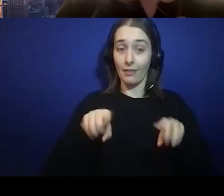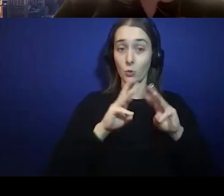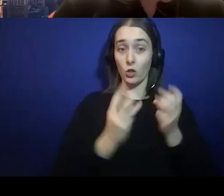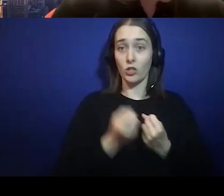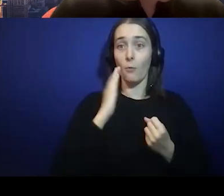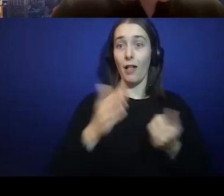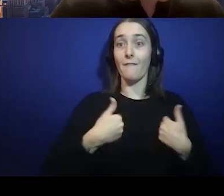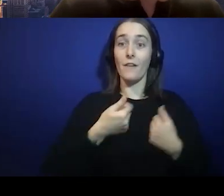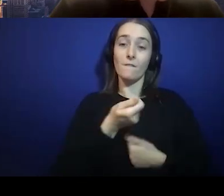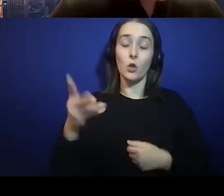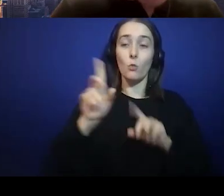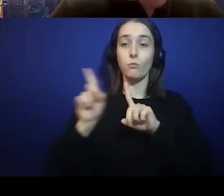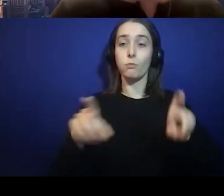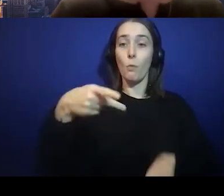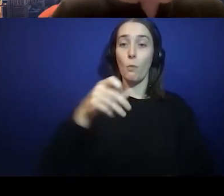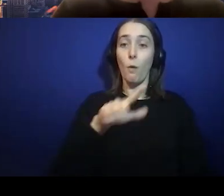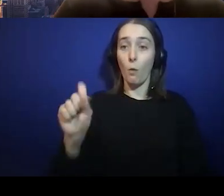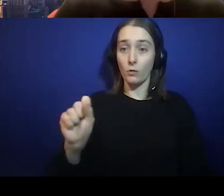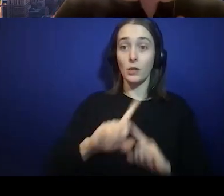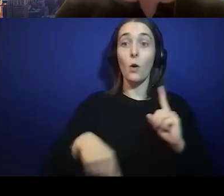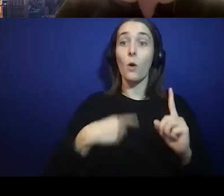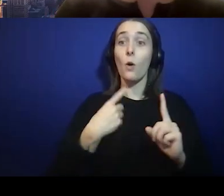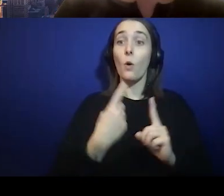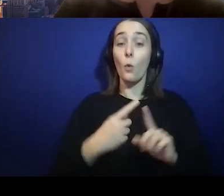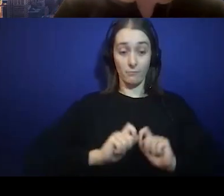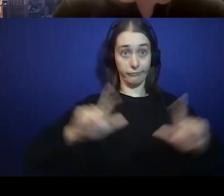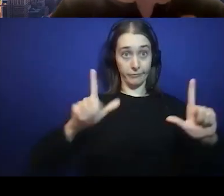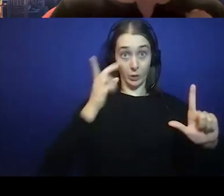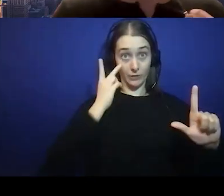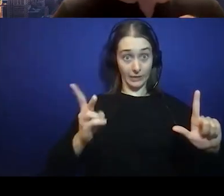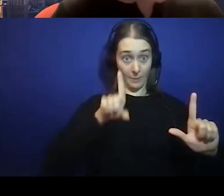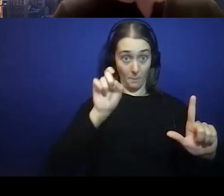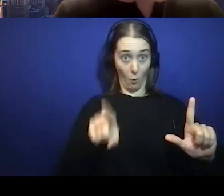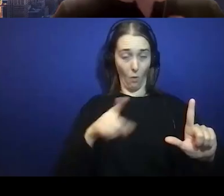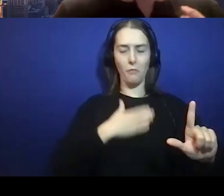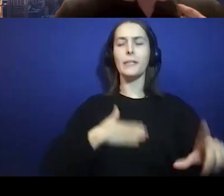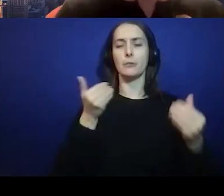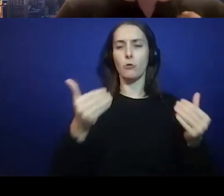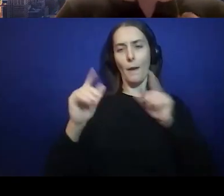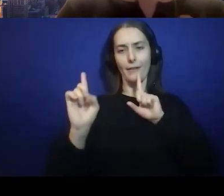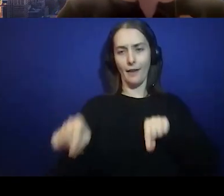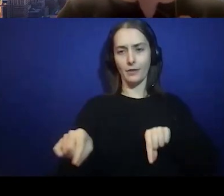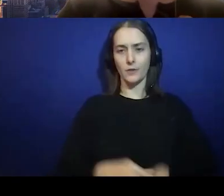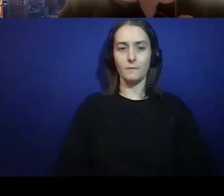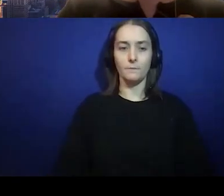poll appears, a pop-up on your screen, please take a moment to respond at that